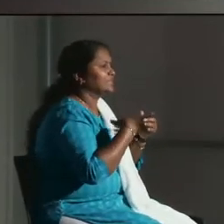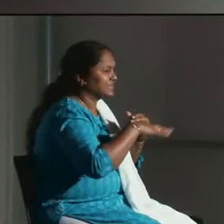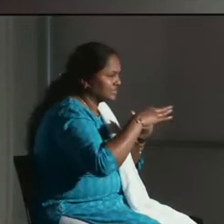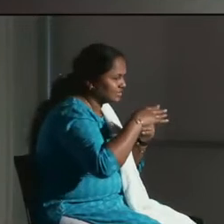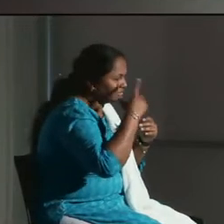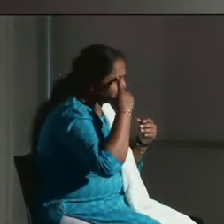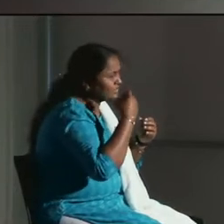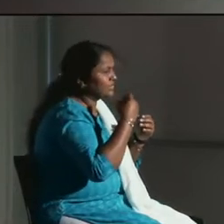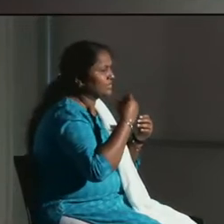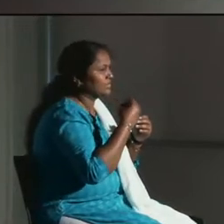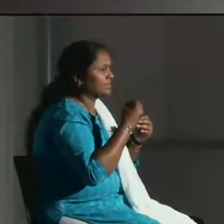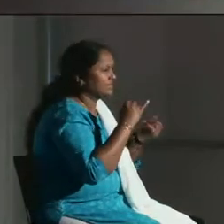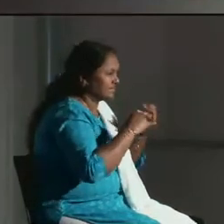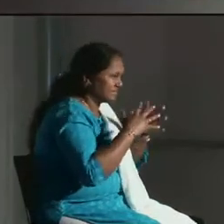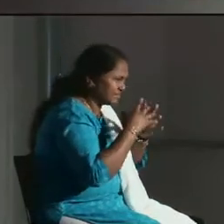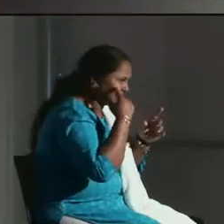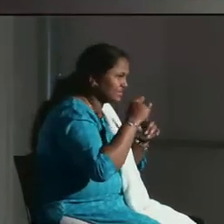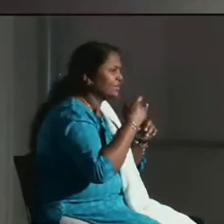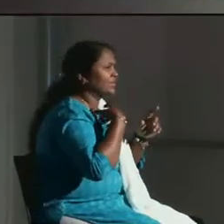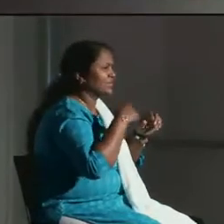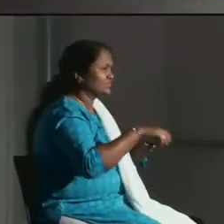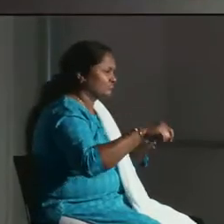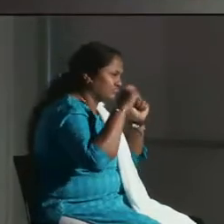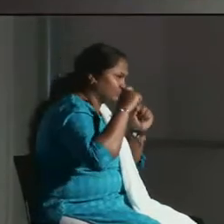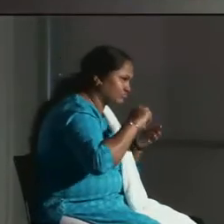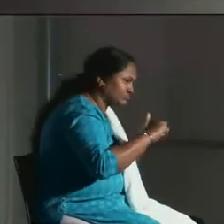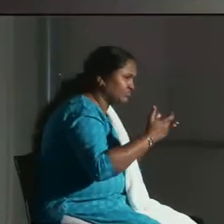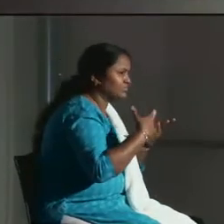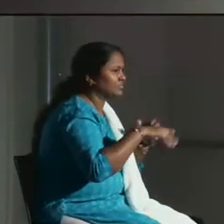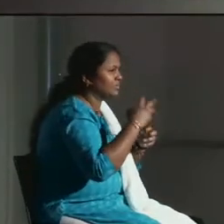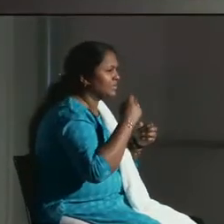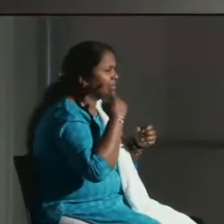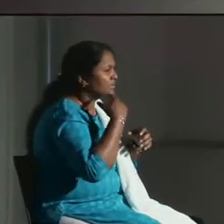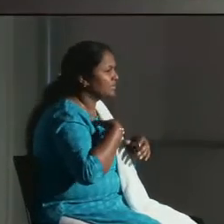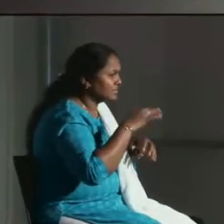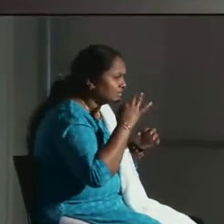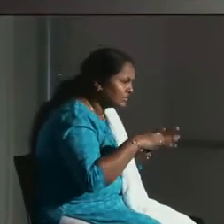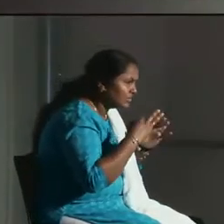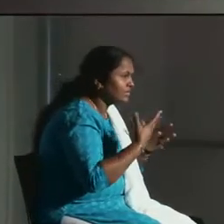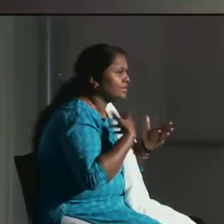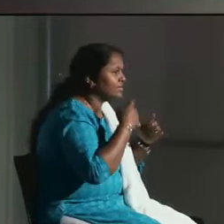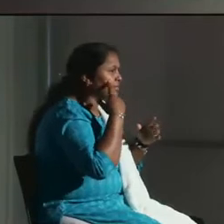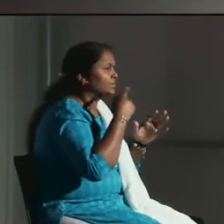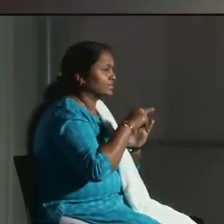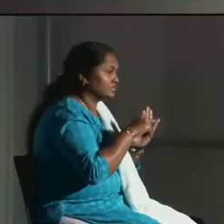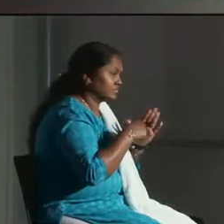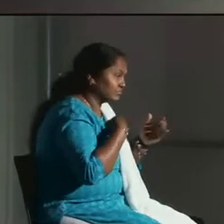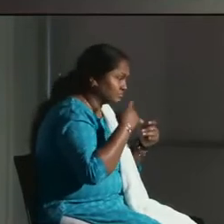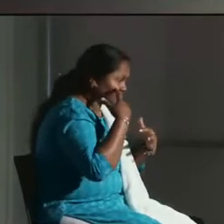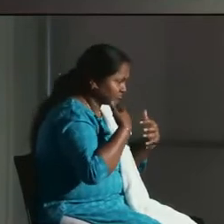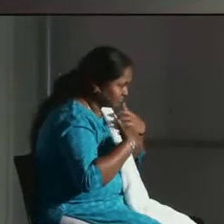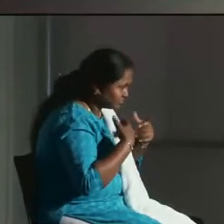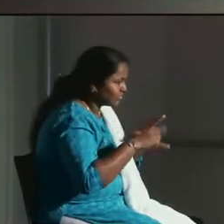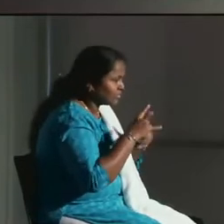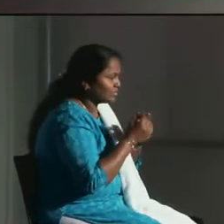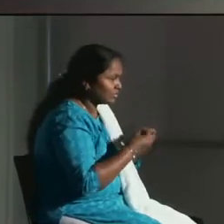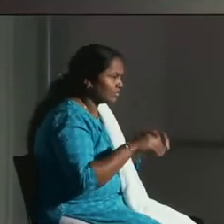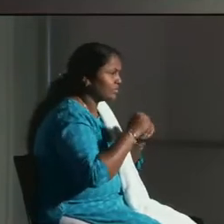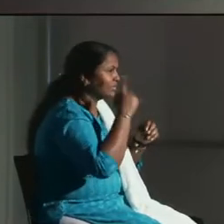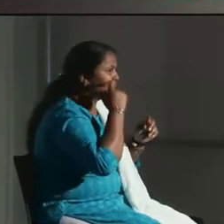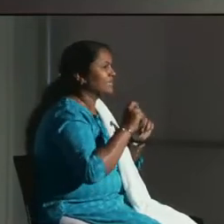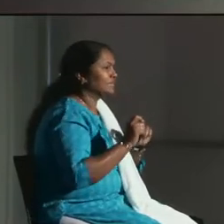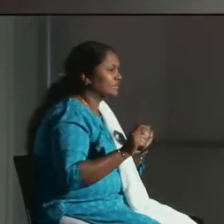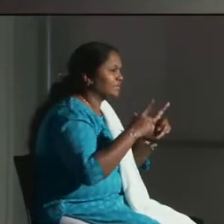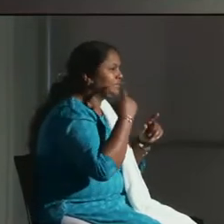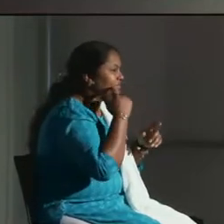there equipped with this blanket and a pillow, and I was really ready to fall asleep and excited to do so and know that I was in the presence